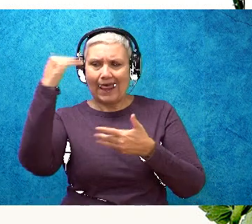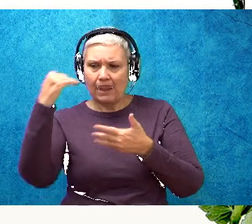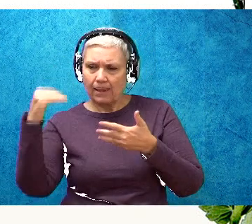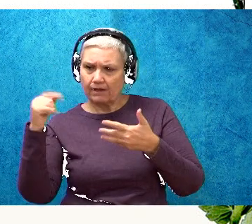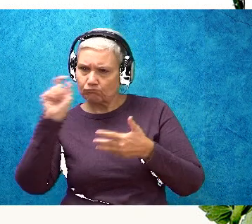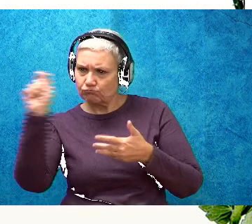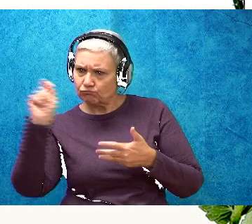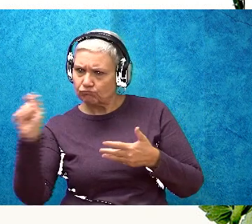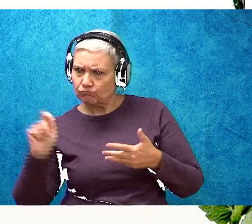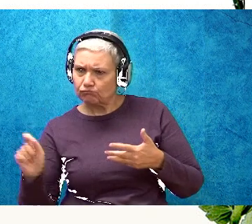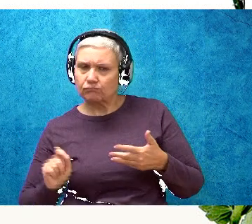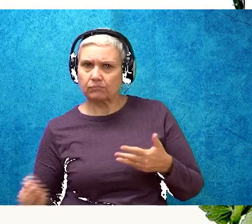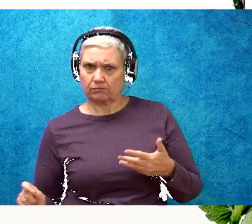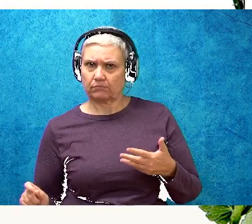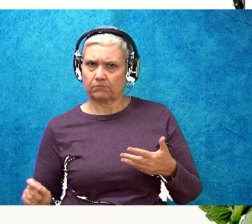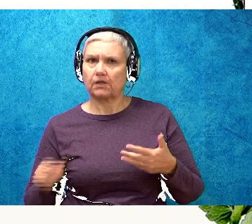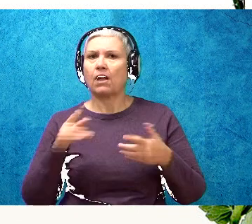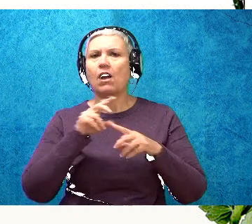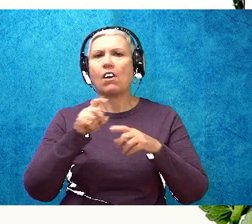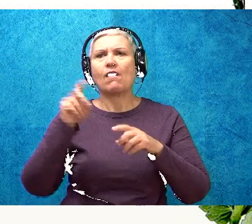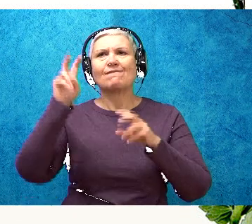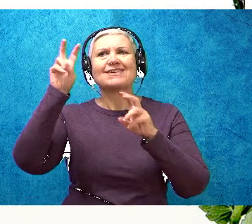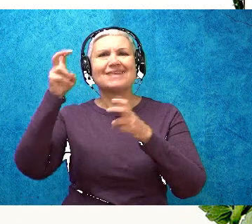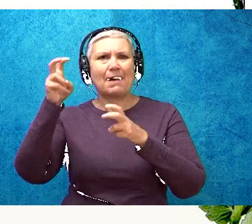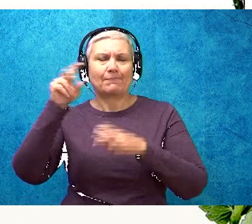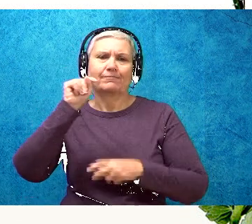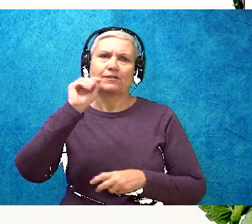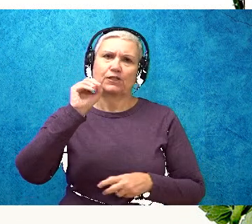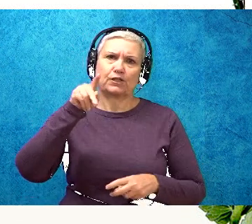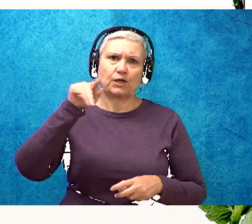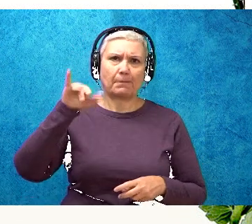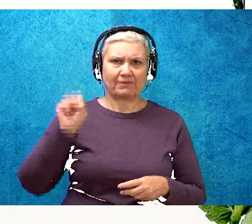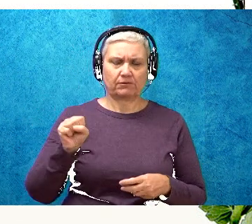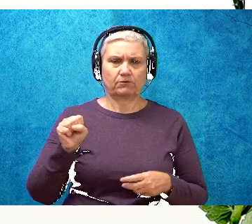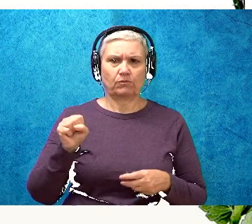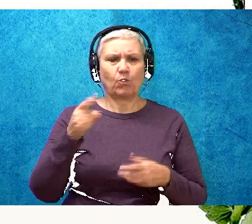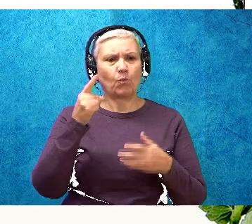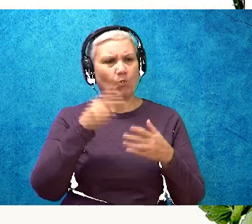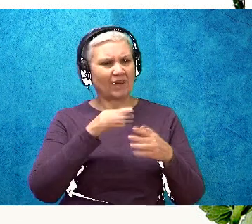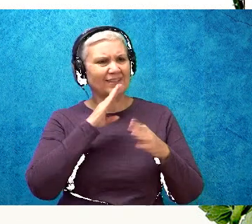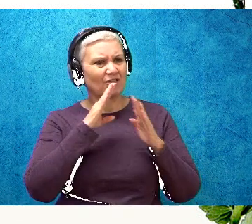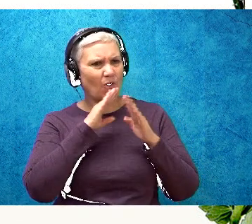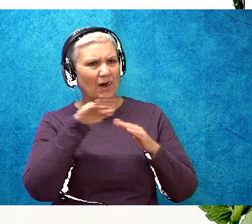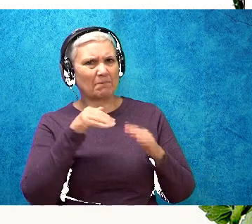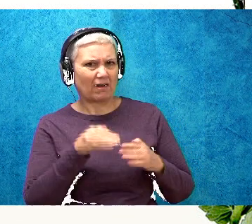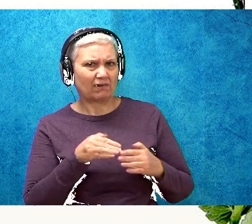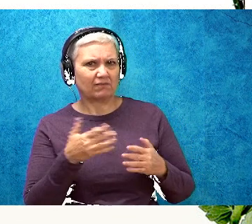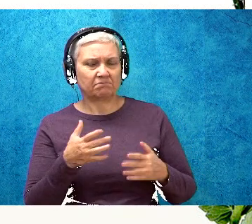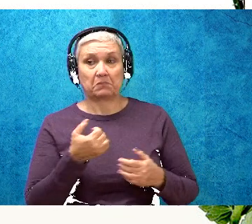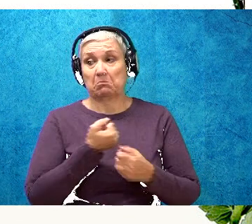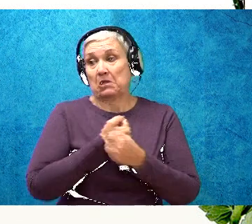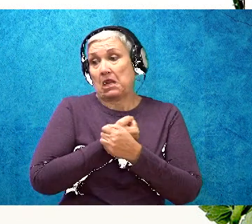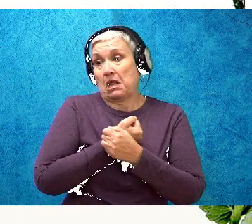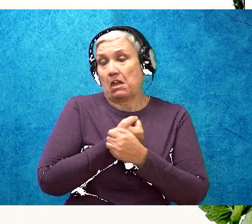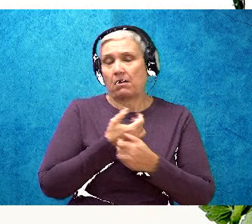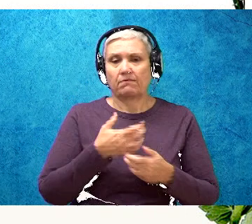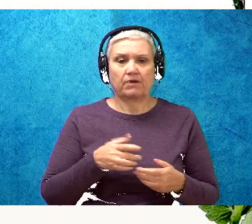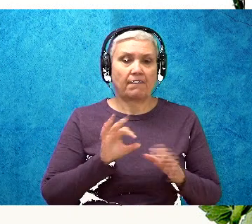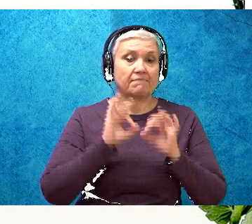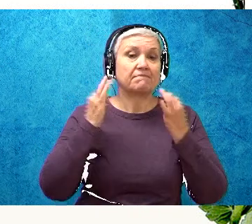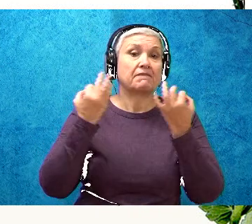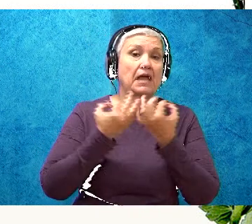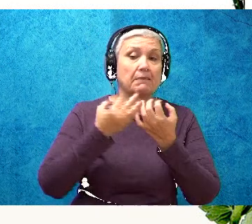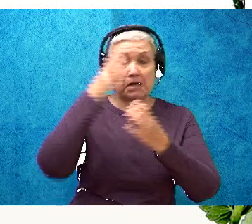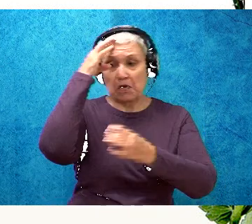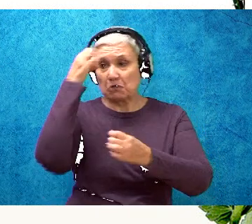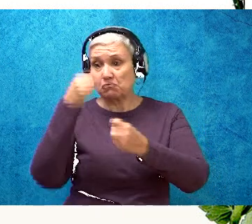So what are the things that the story is actually talking about? Now, it could be like love or family or trust